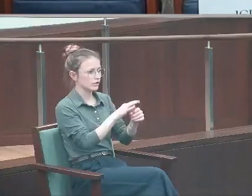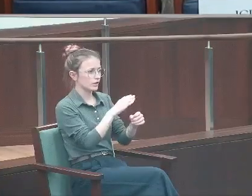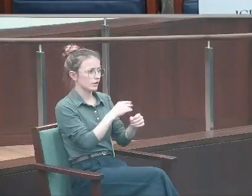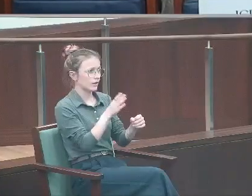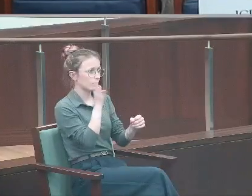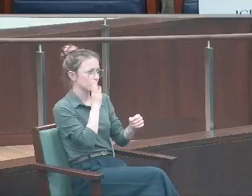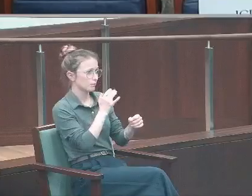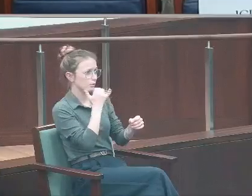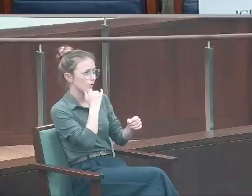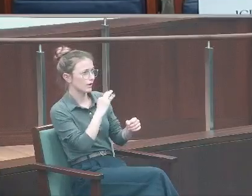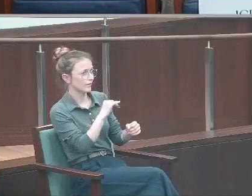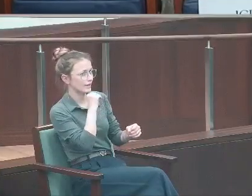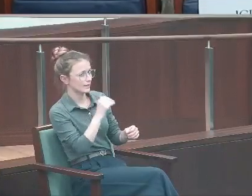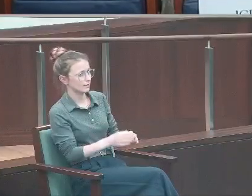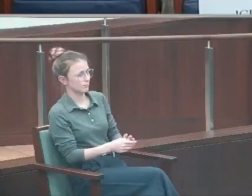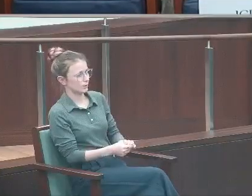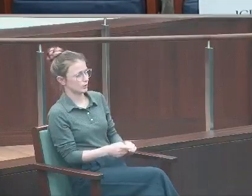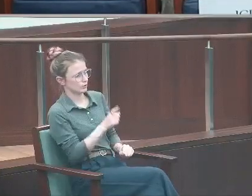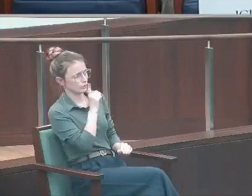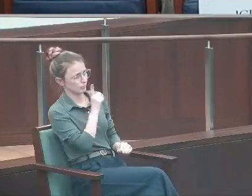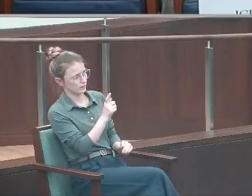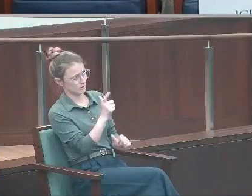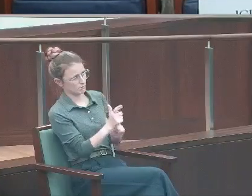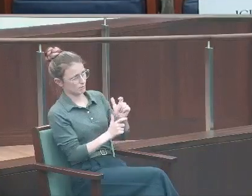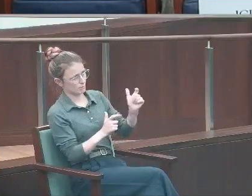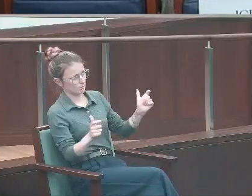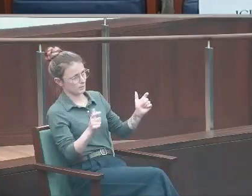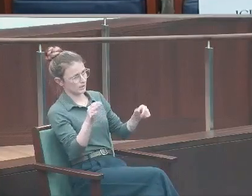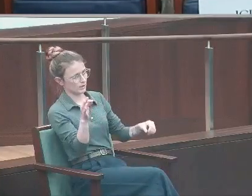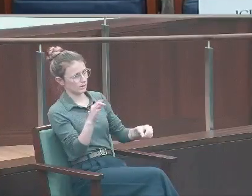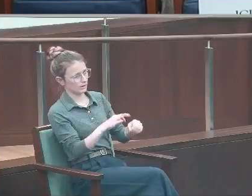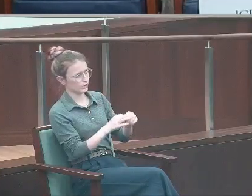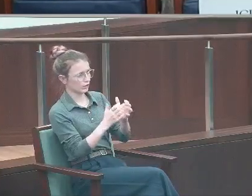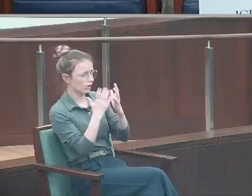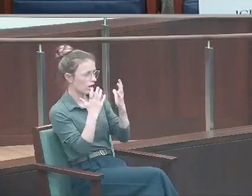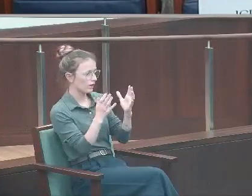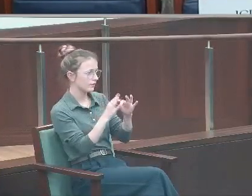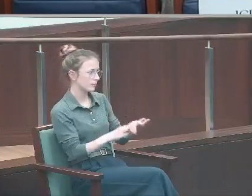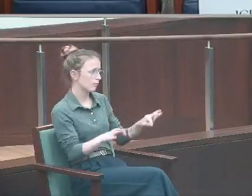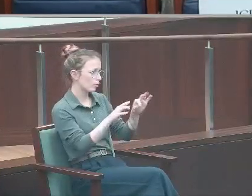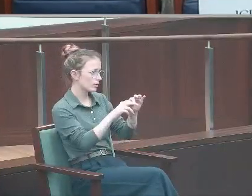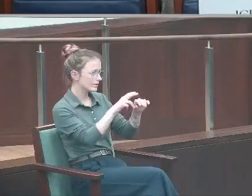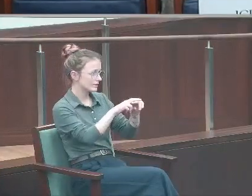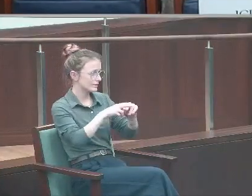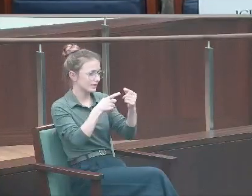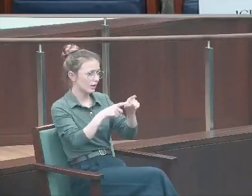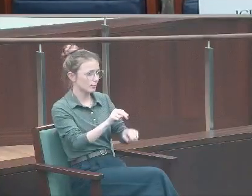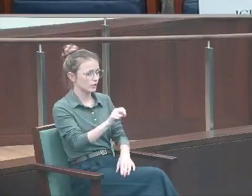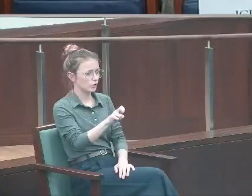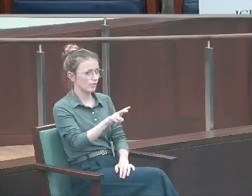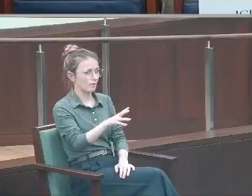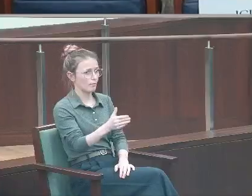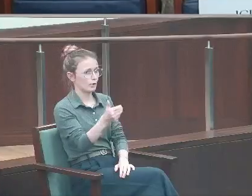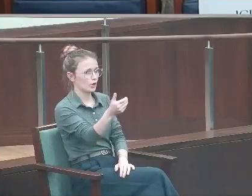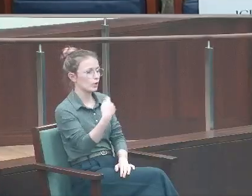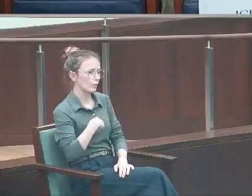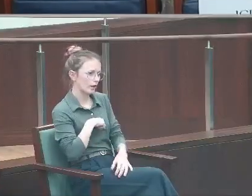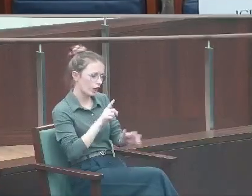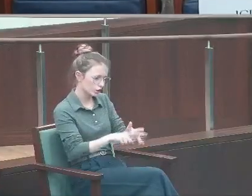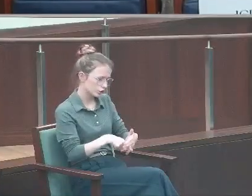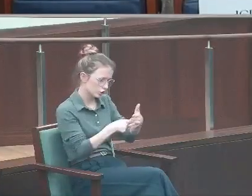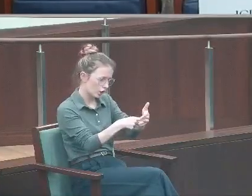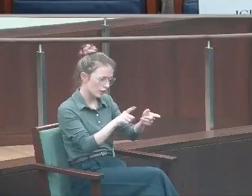there's a really big election, lots of seats, important things in Virginia in November. So we're starting to look, we have